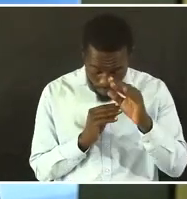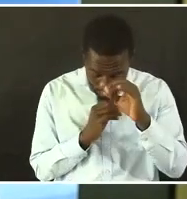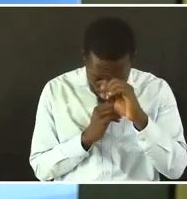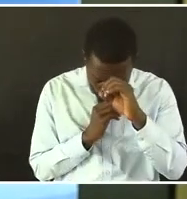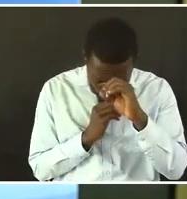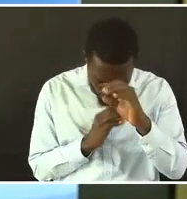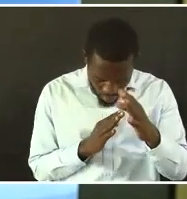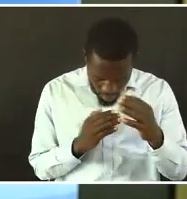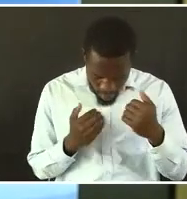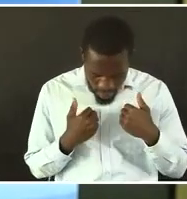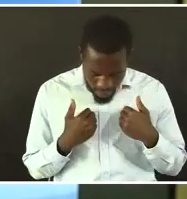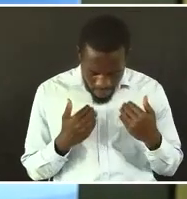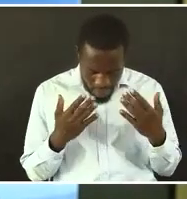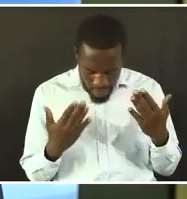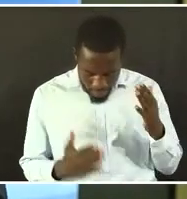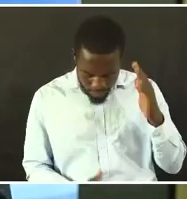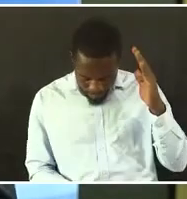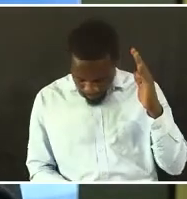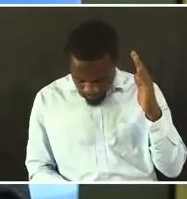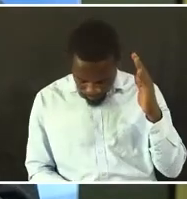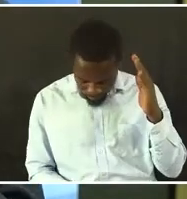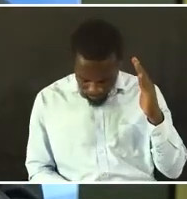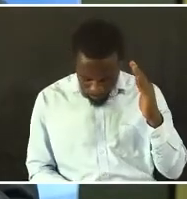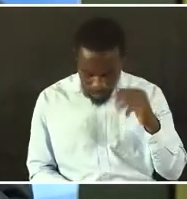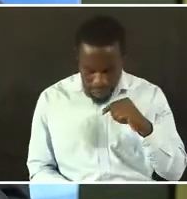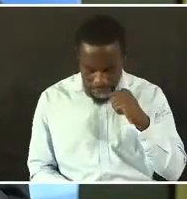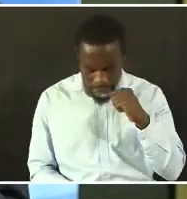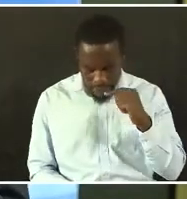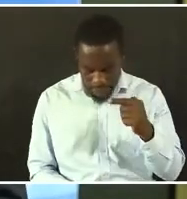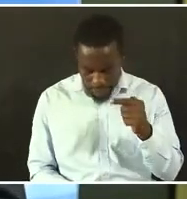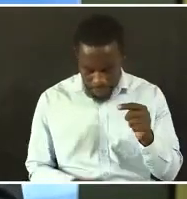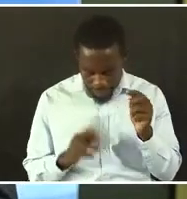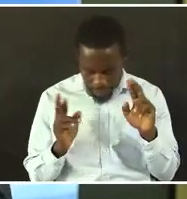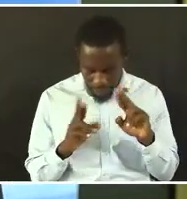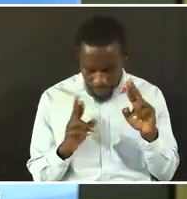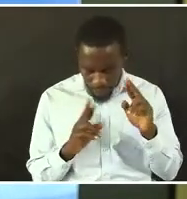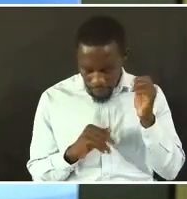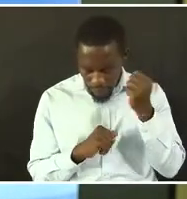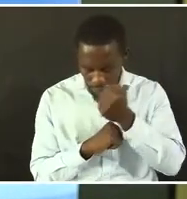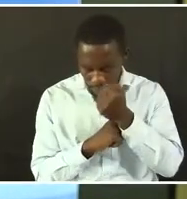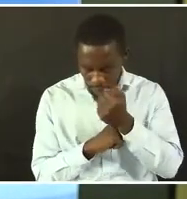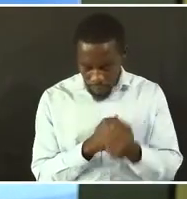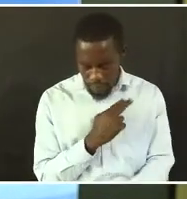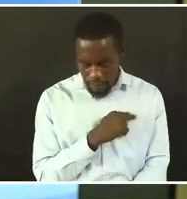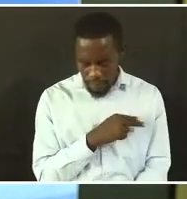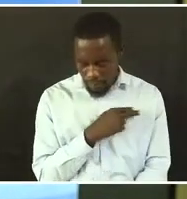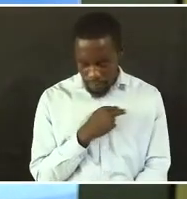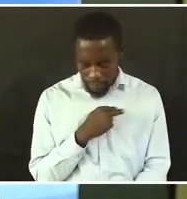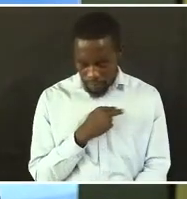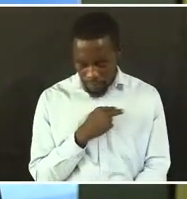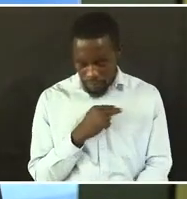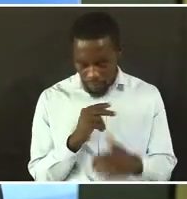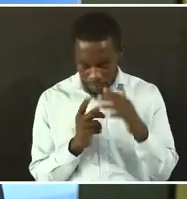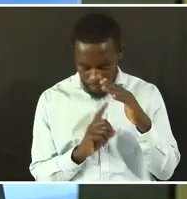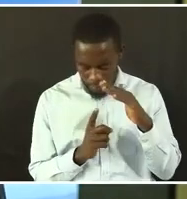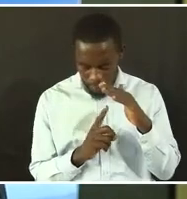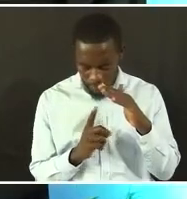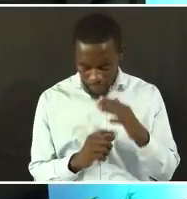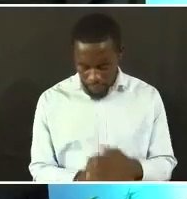people saying that, Lord, I am desirous to support hospital chaplaincy.